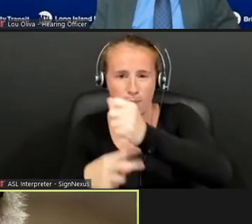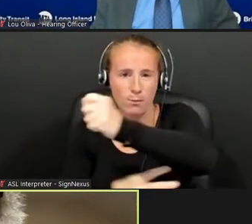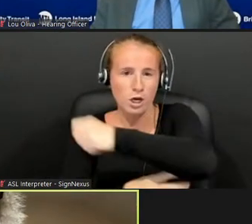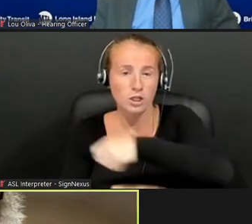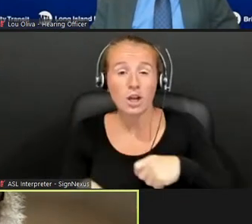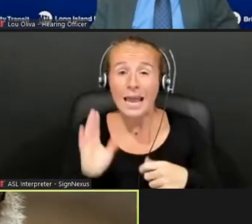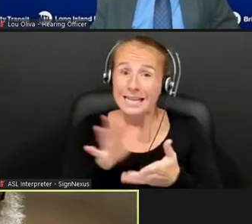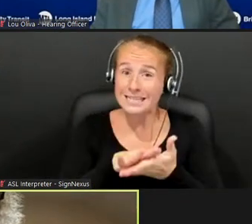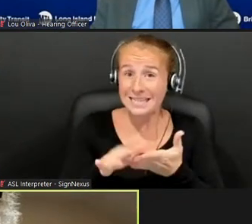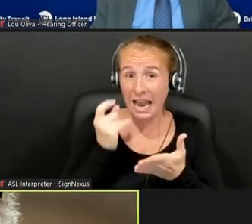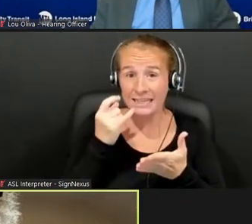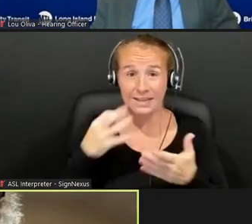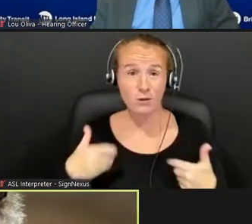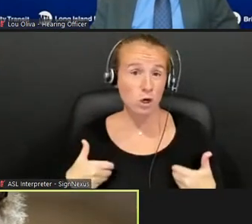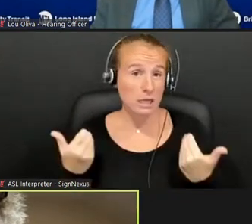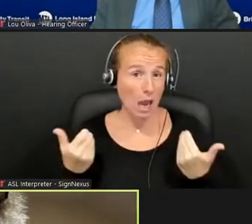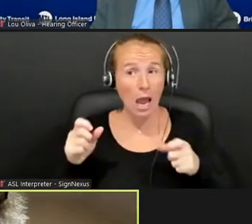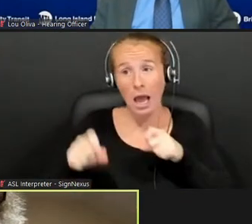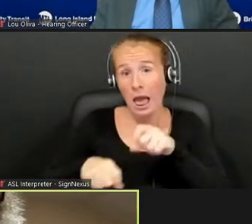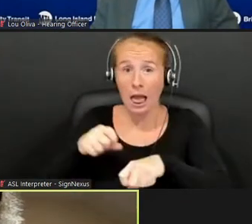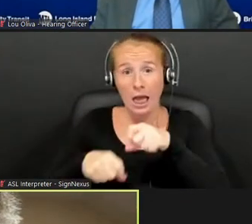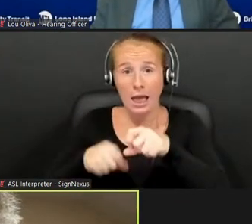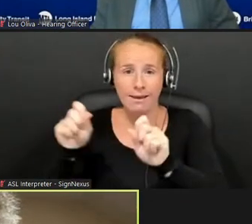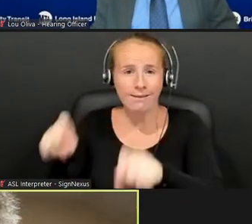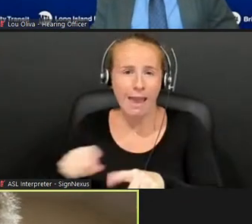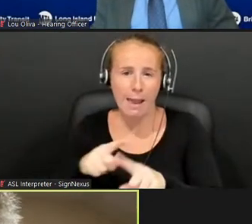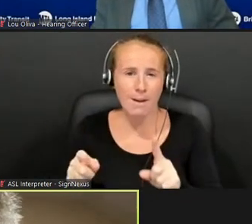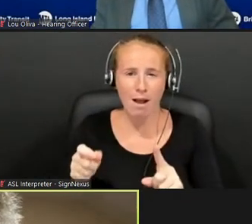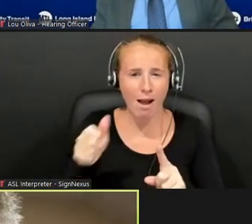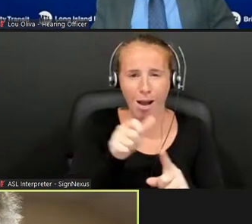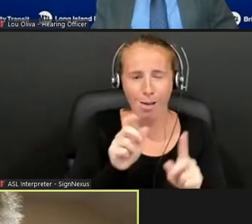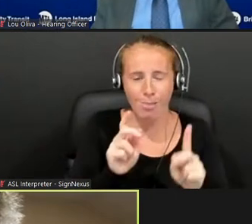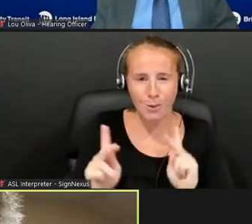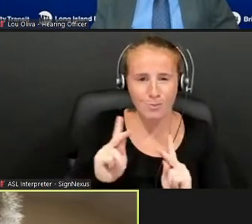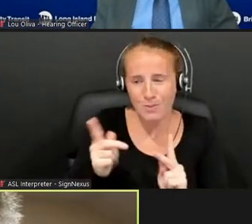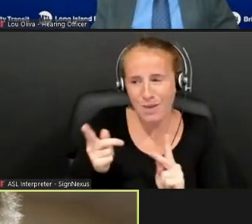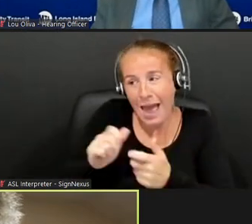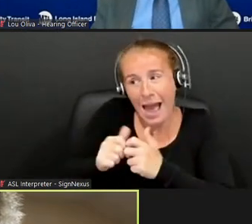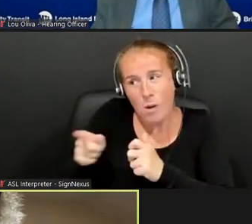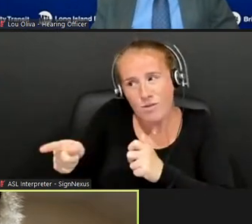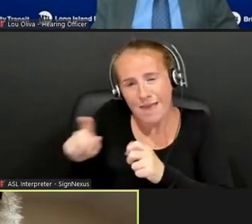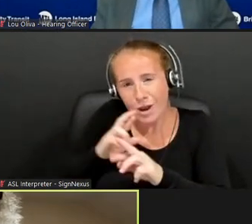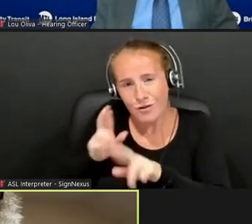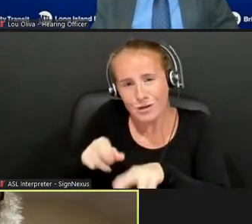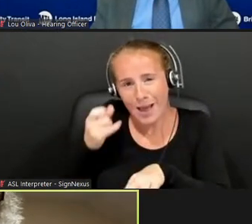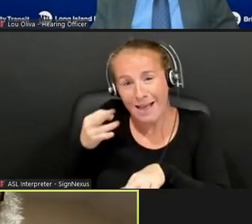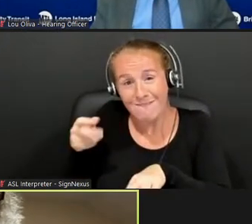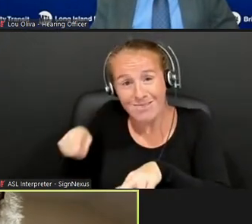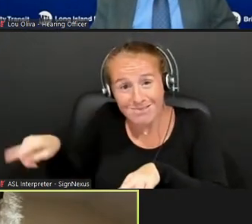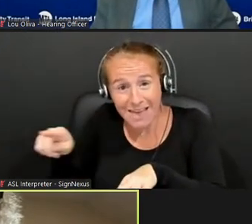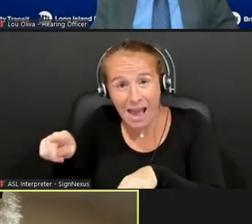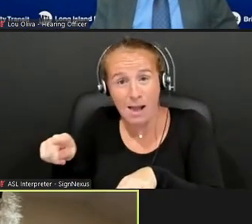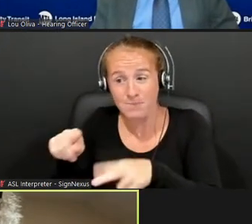be young in a good physical condition but how will these people react to the price schedule if they or family or friends become physically